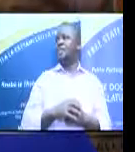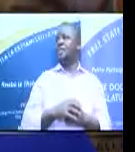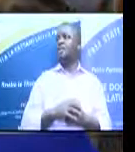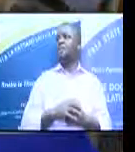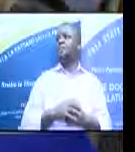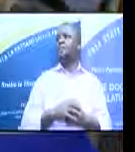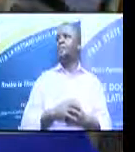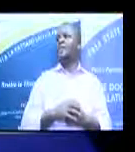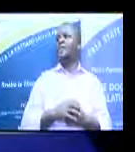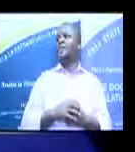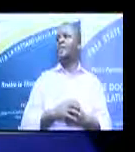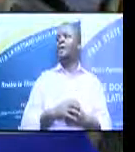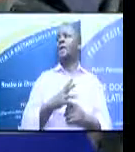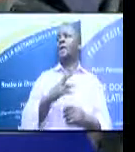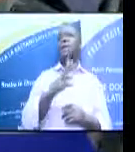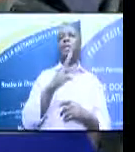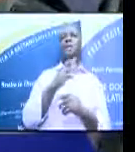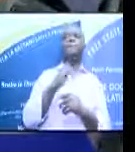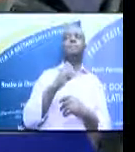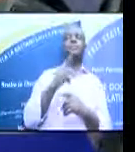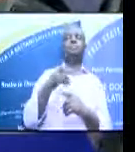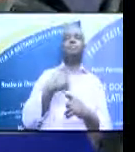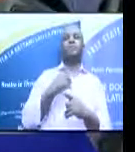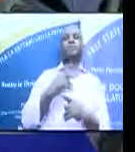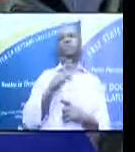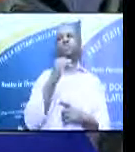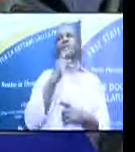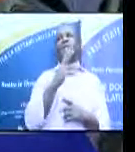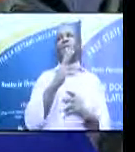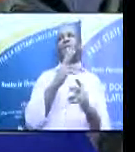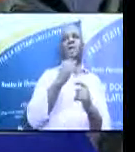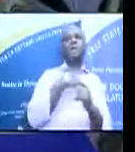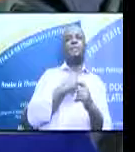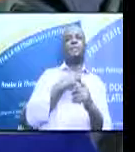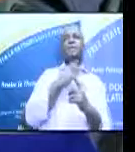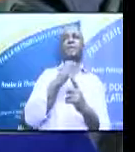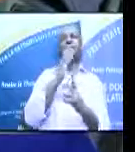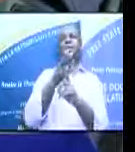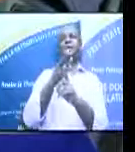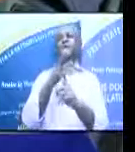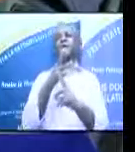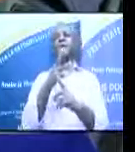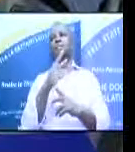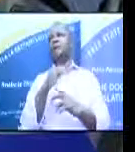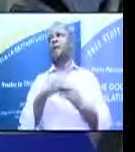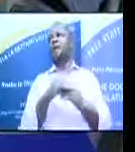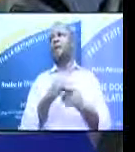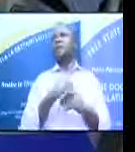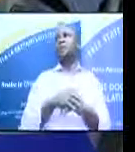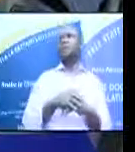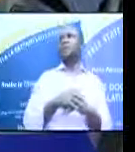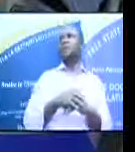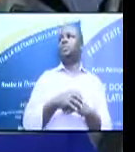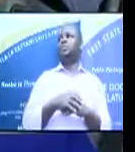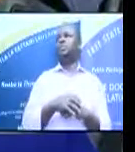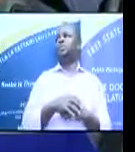Honorable MEC Munsel, you address the speaker, do not address the members directly. Honorable